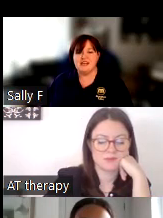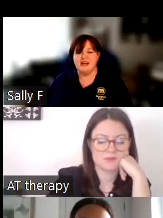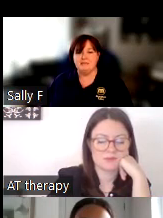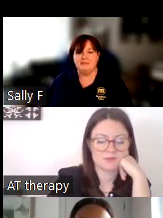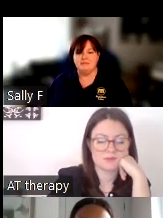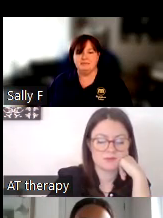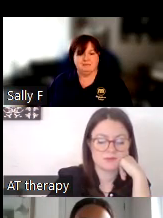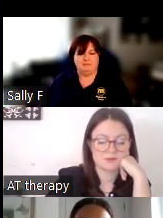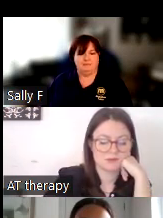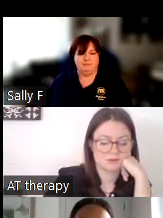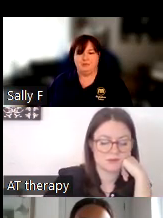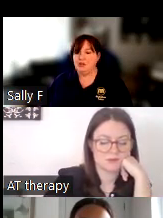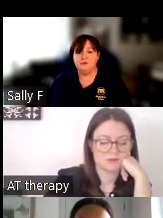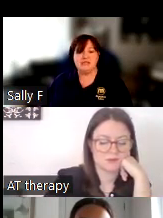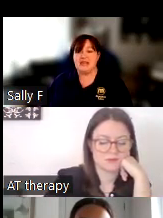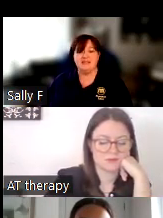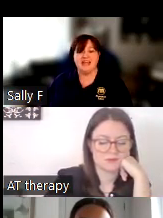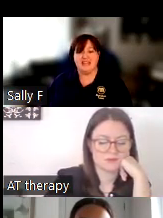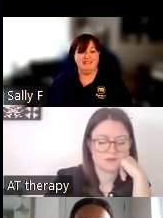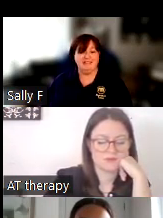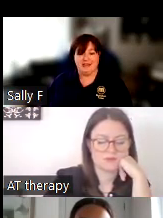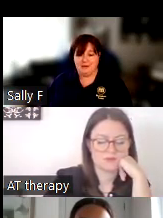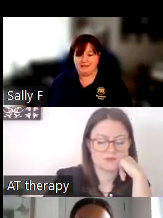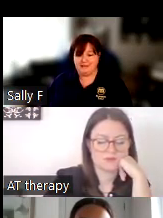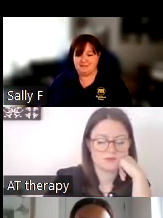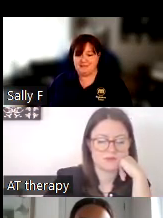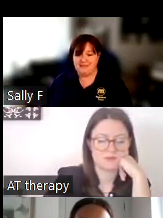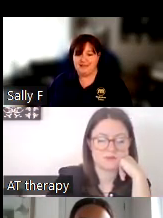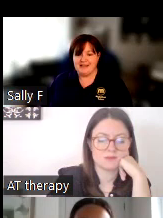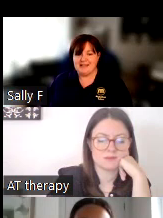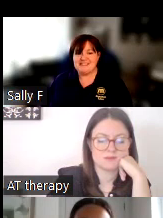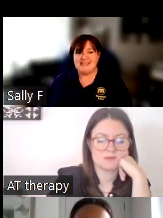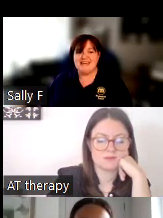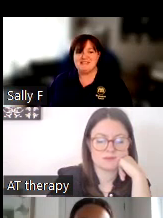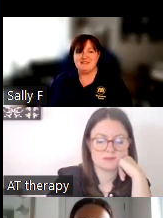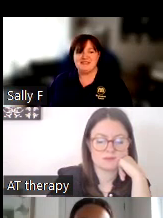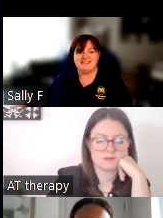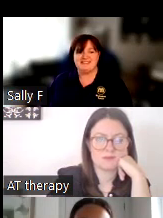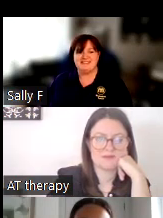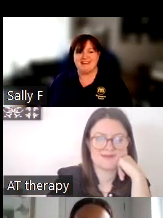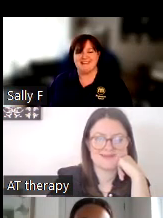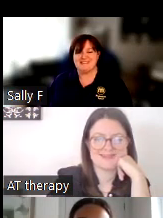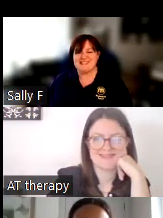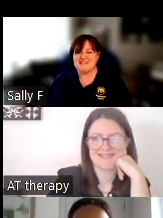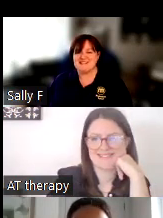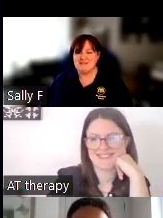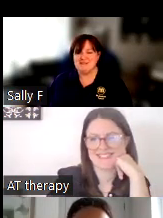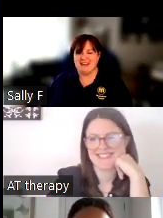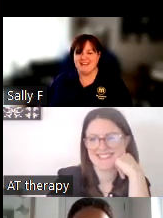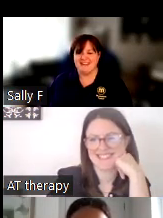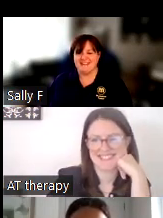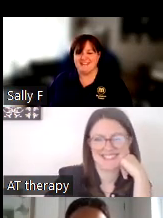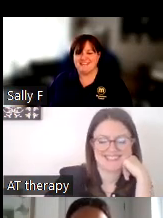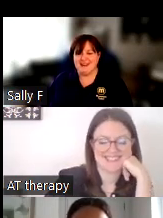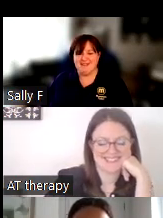In time. You're not putting anything in anywhere. Silly sausage. Now, this was in a